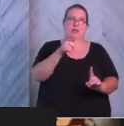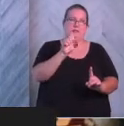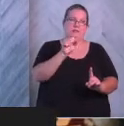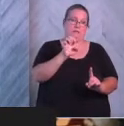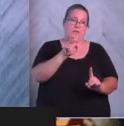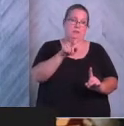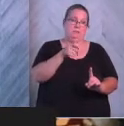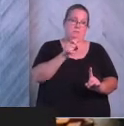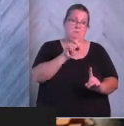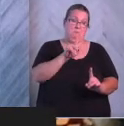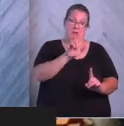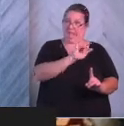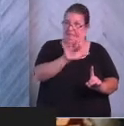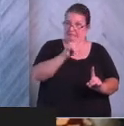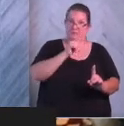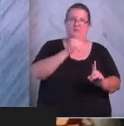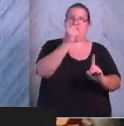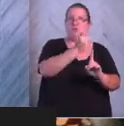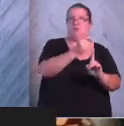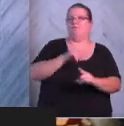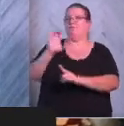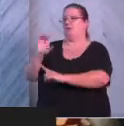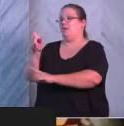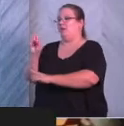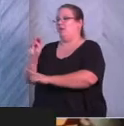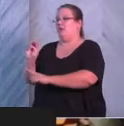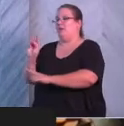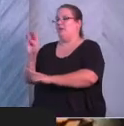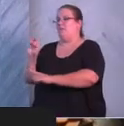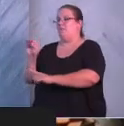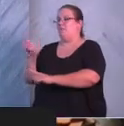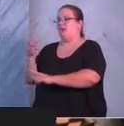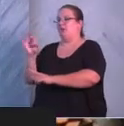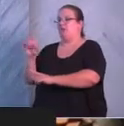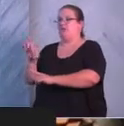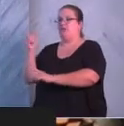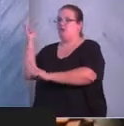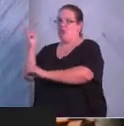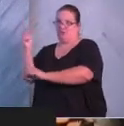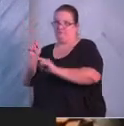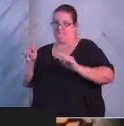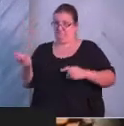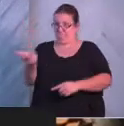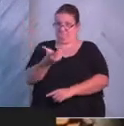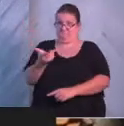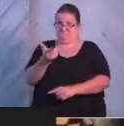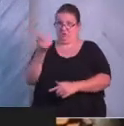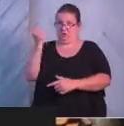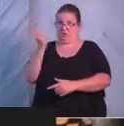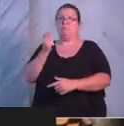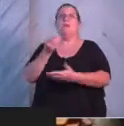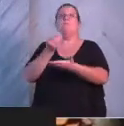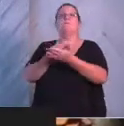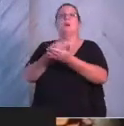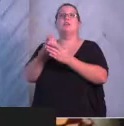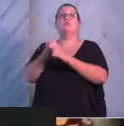St. Lawrence College is the Calvin Bensfield Scholarship. These scholarships are mainly financed through